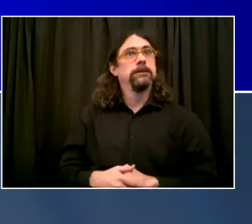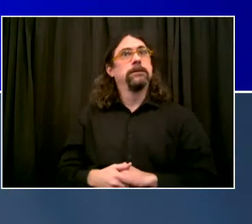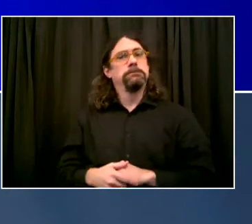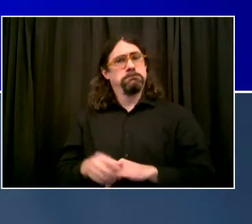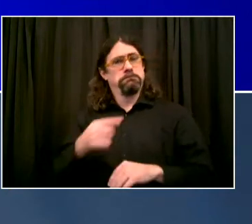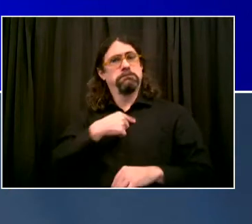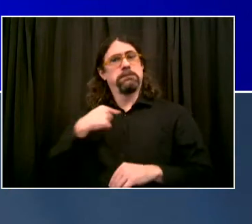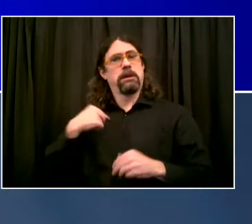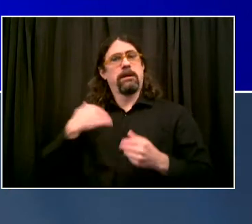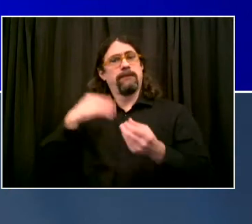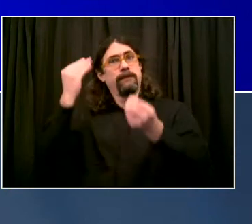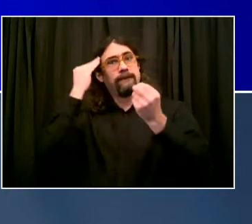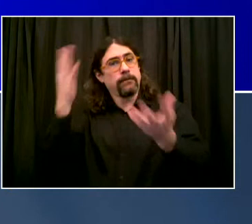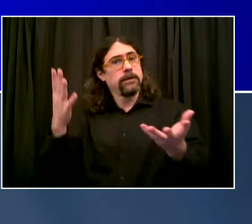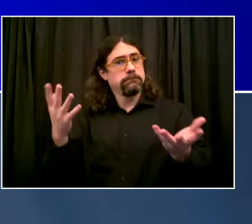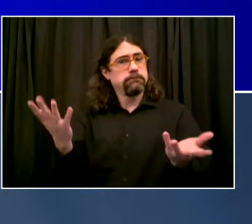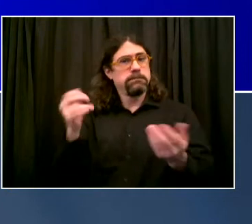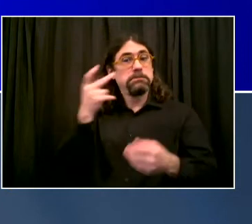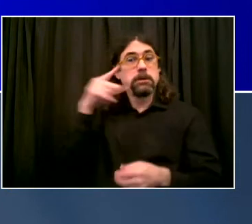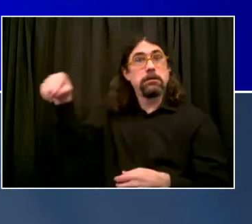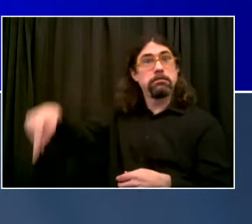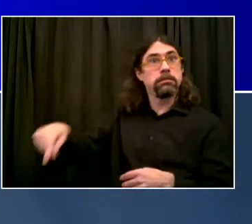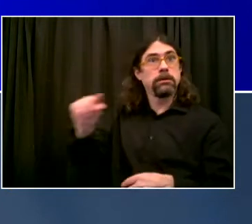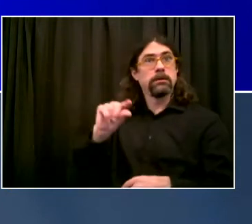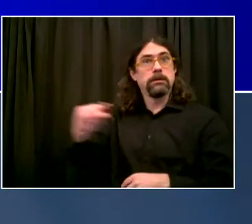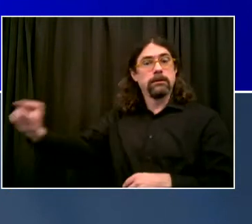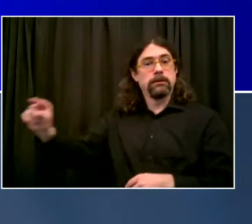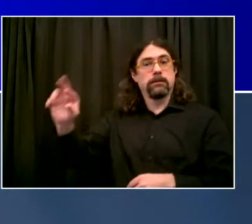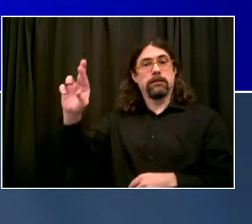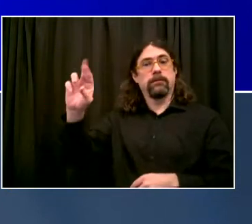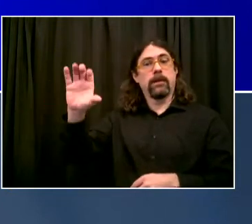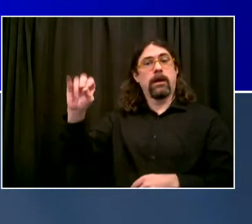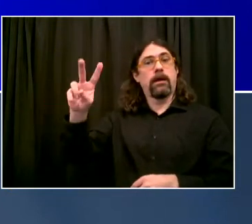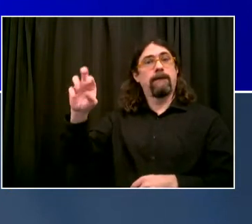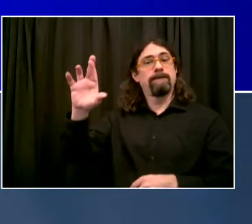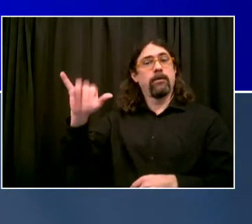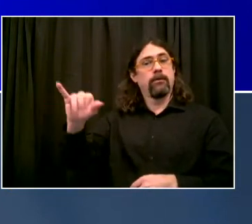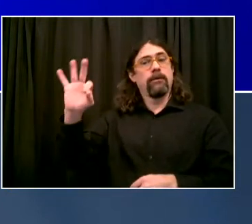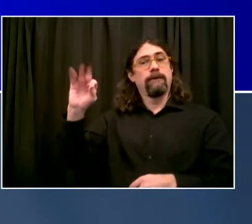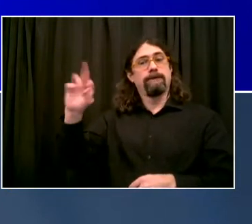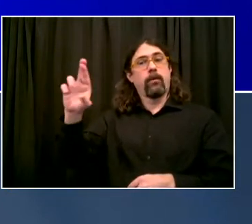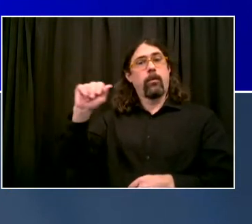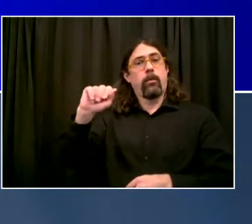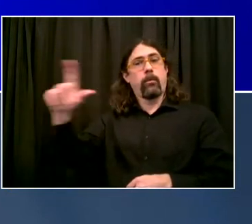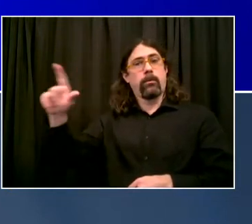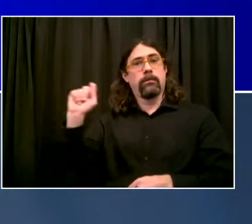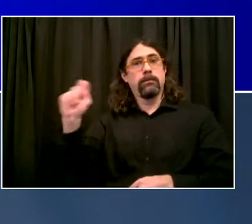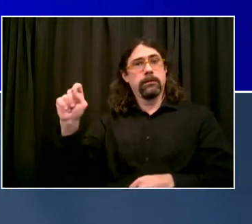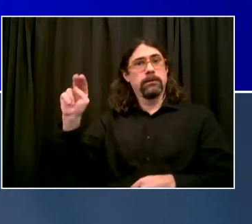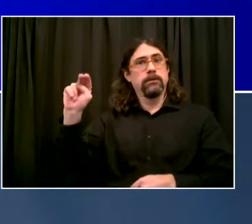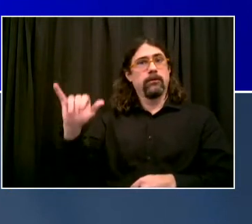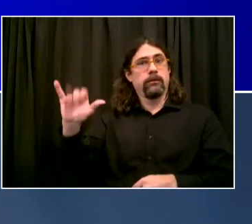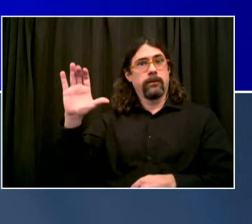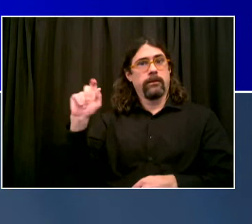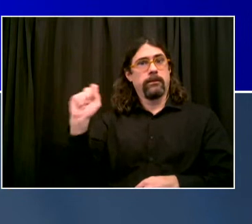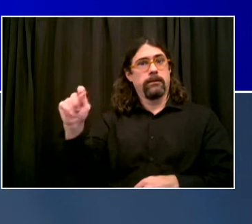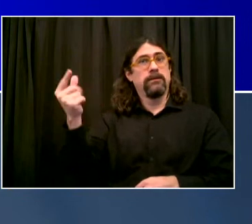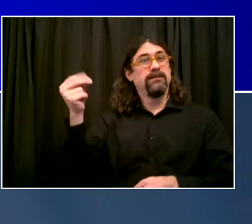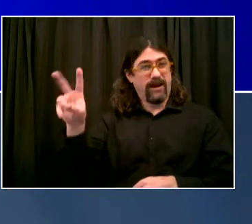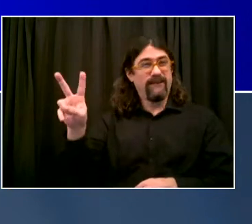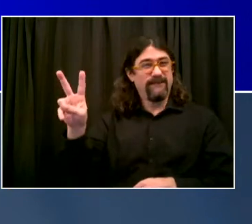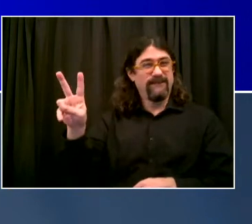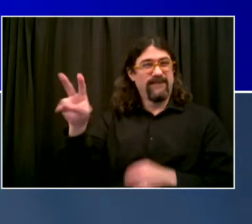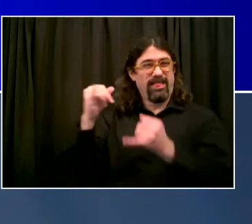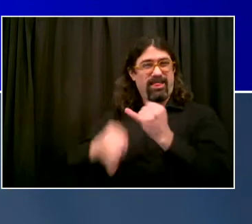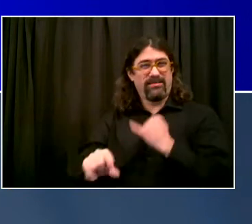recoveryforall.nyc.gov. This concept of an equitable recovery will dictate everything we do. But right now,